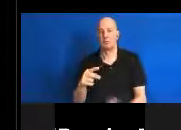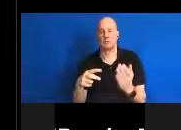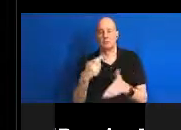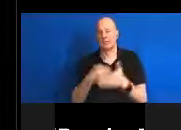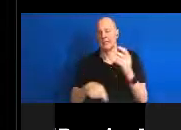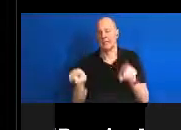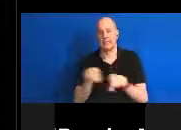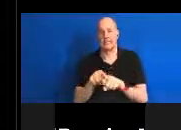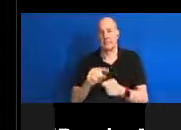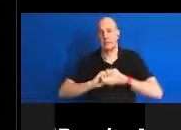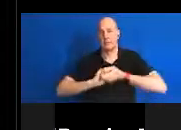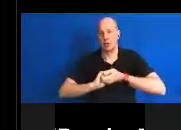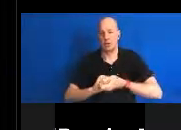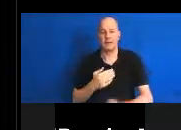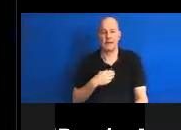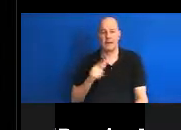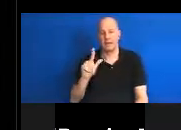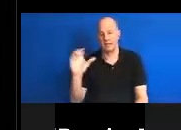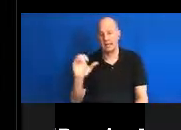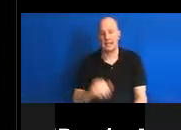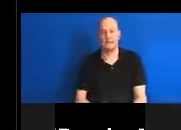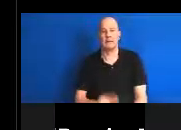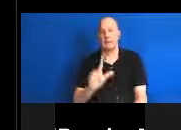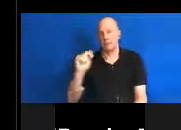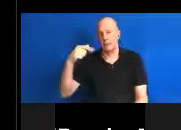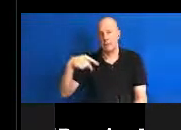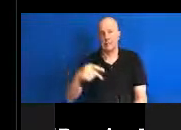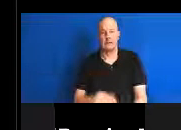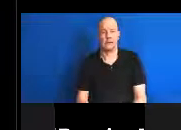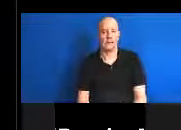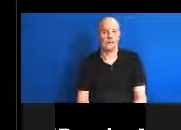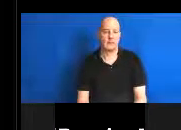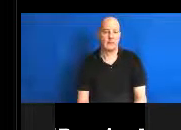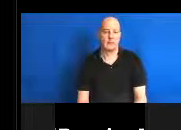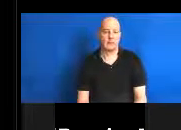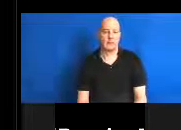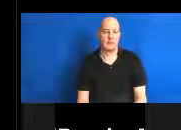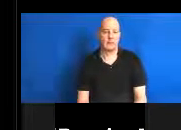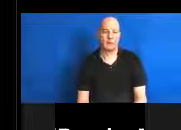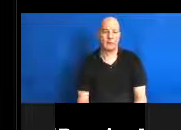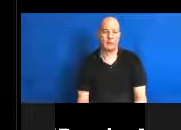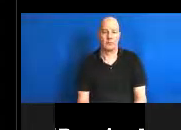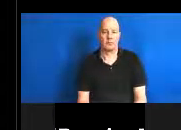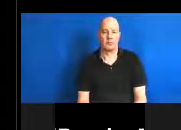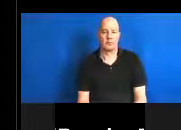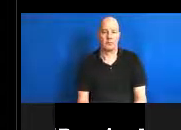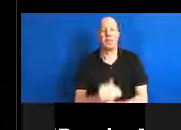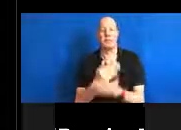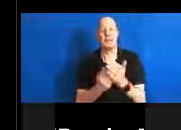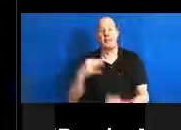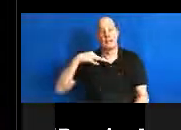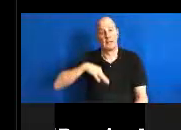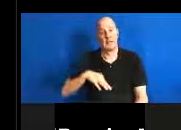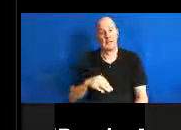partnerships, limited liability partnerships. We'll move forward. You'll want to, well, some of the benefits is that the